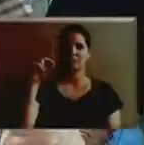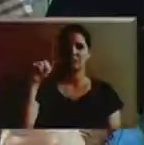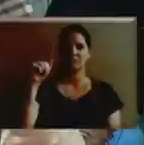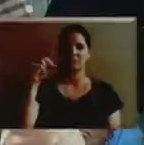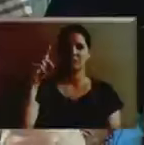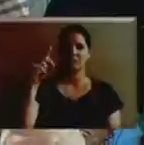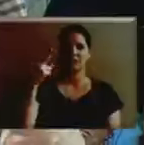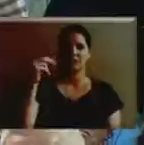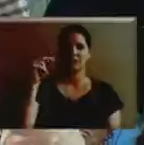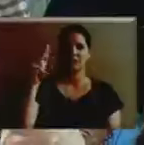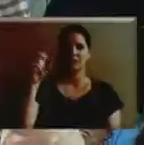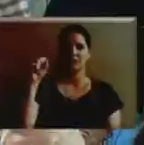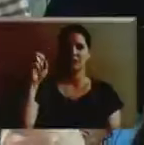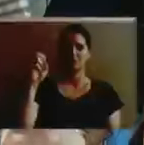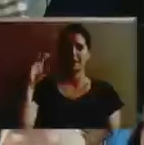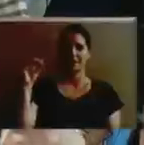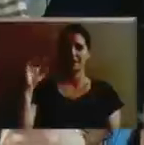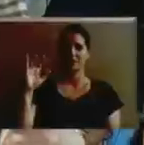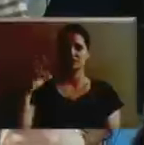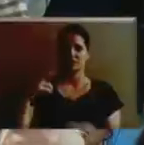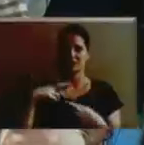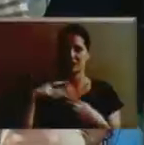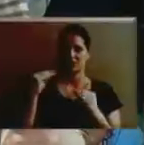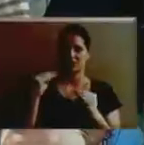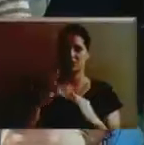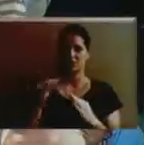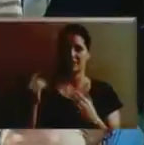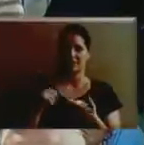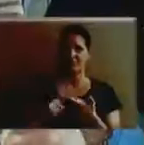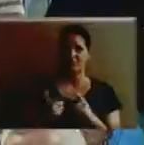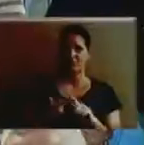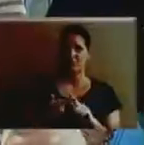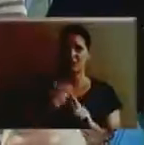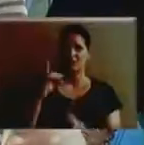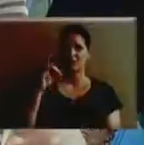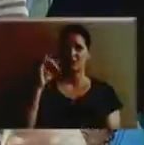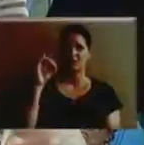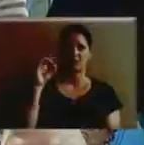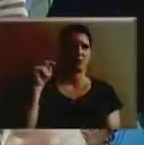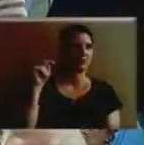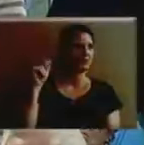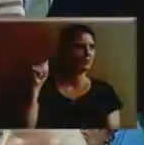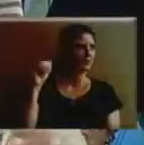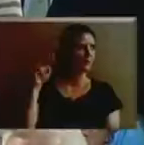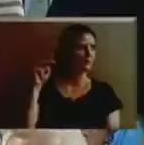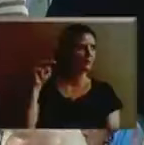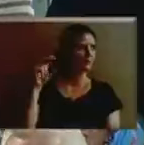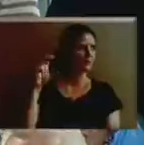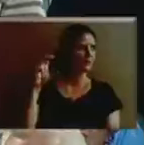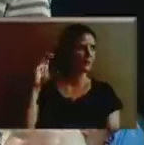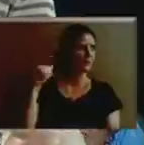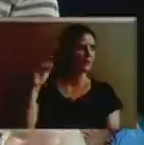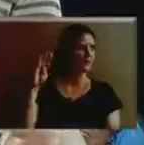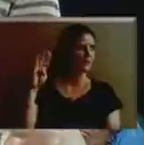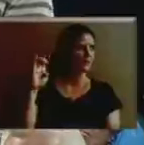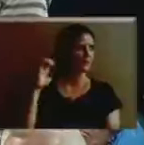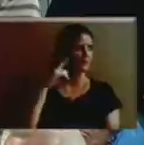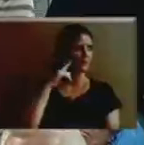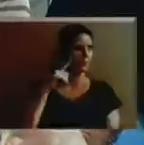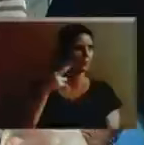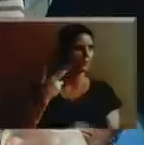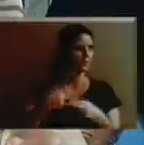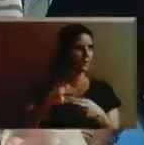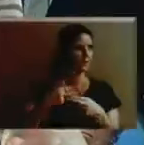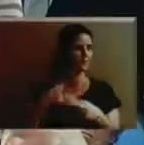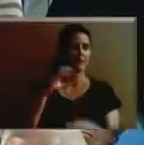and friend, Donna McCabe, as well. And actually, this is regarding the renaming of, or the naming of Coral